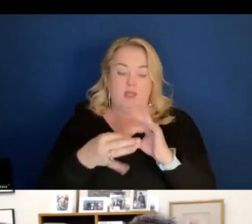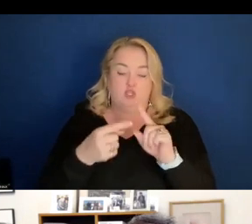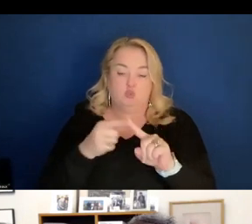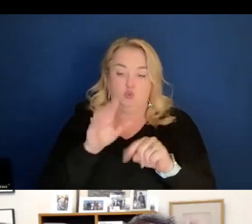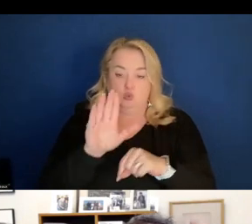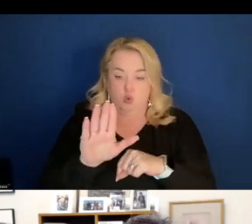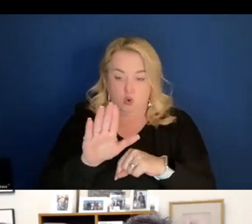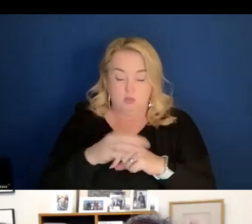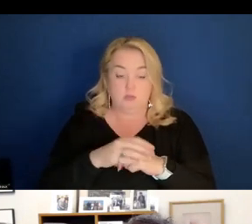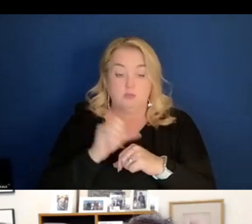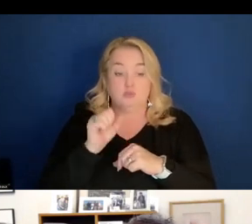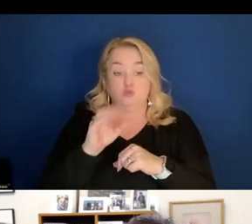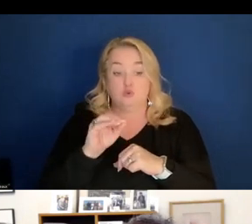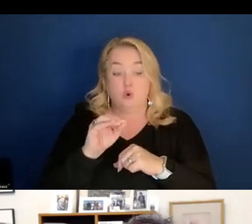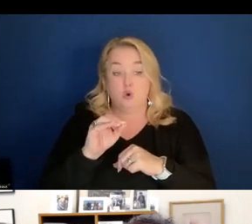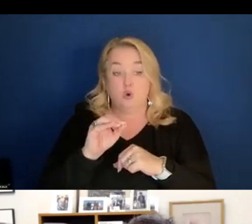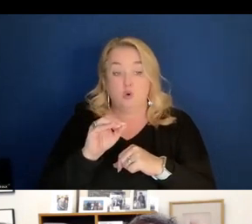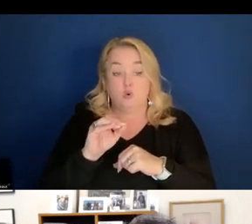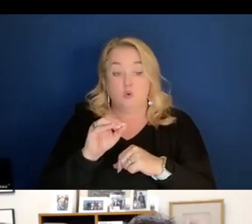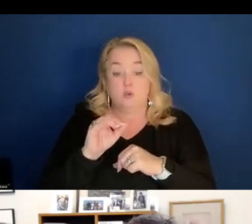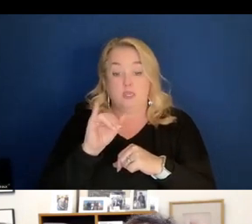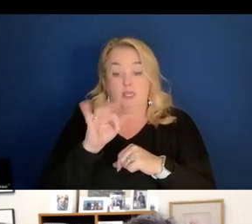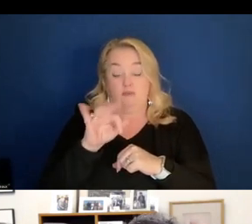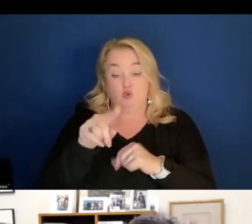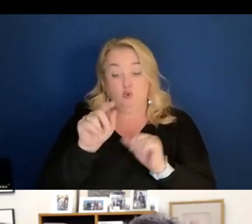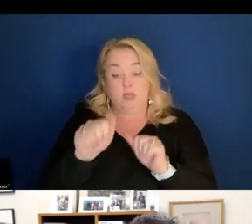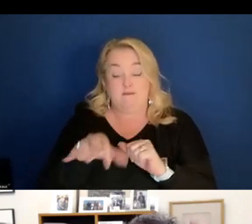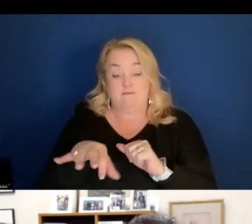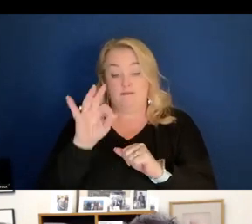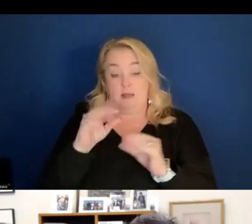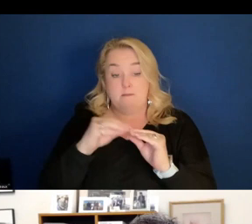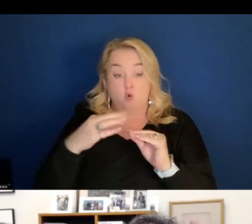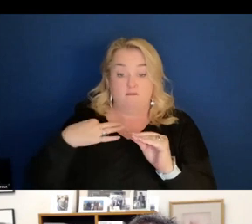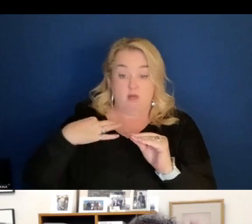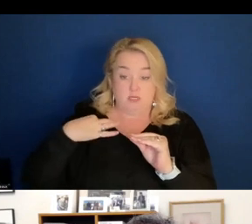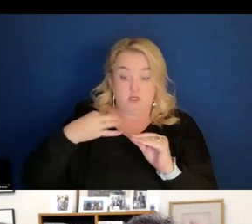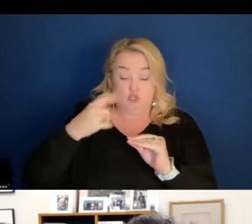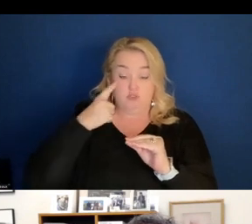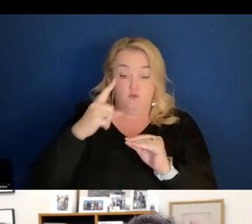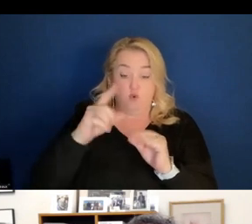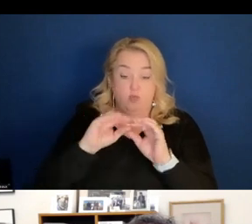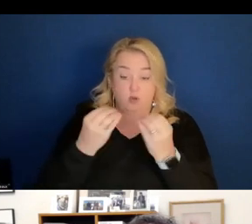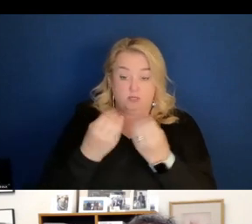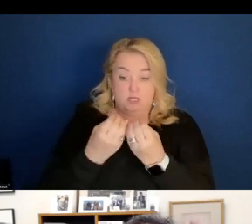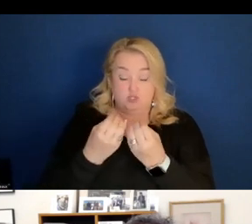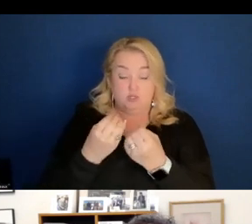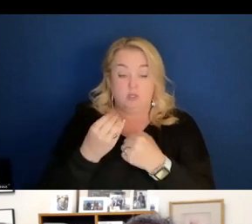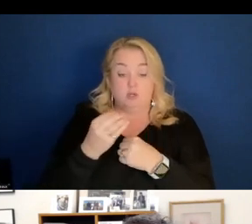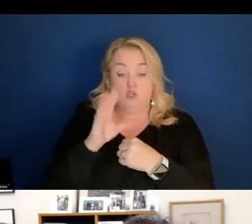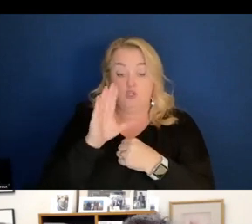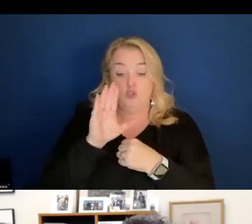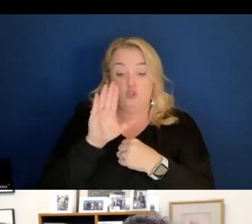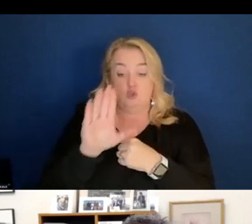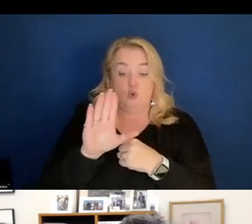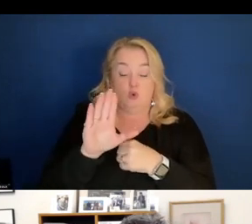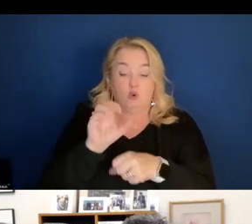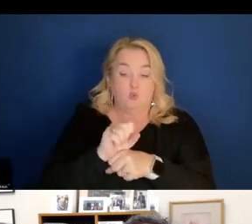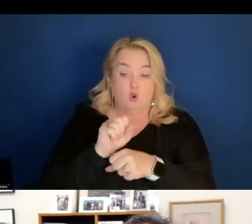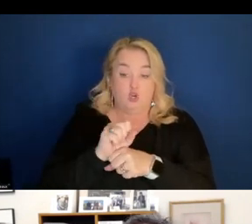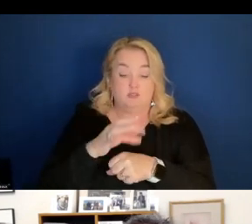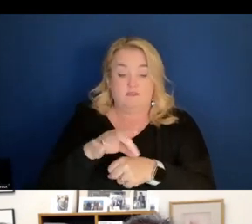push to find more volunteers for an organization, then your work to find, say,